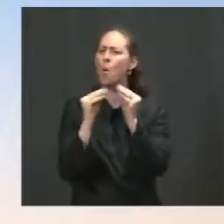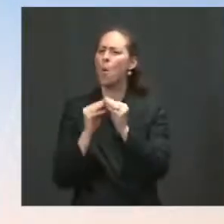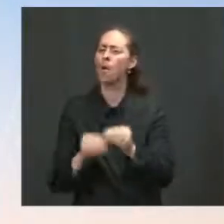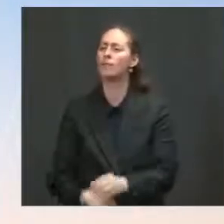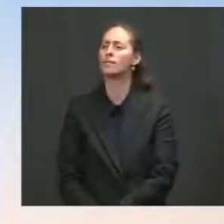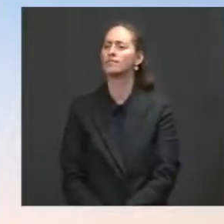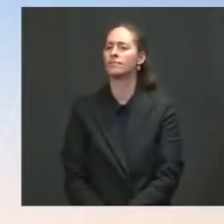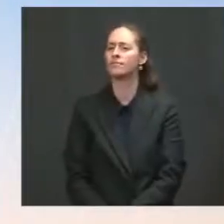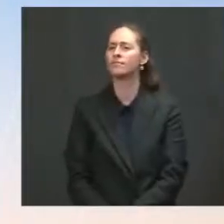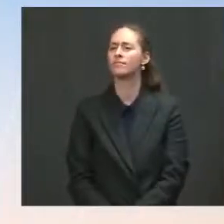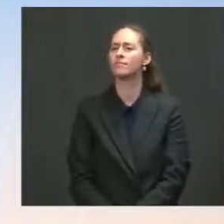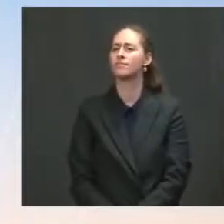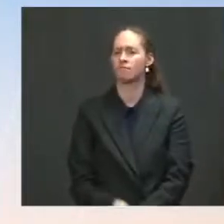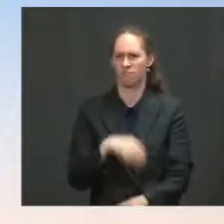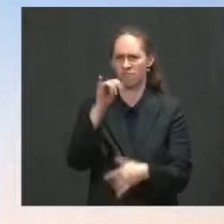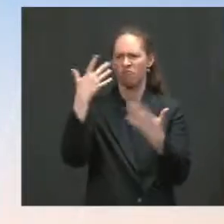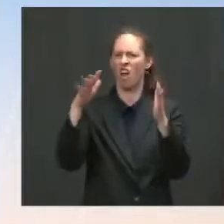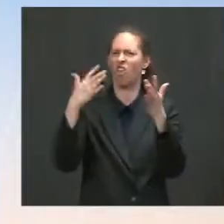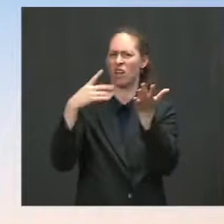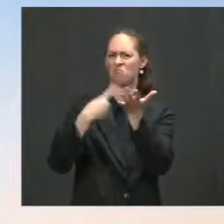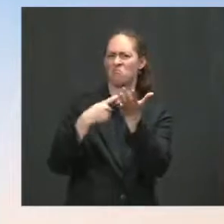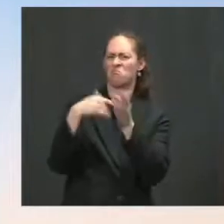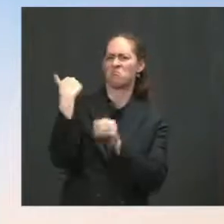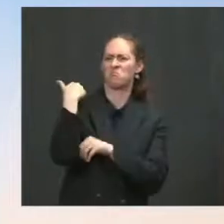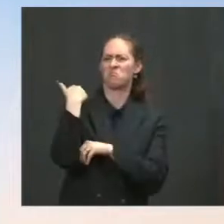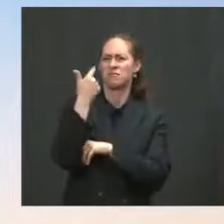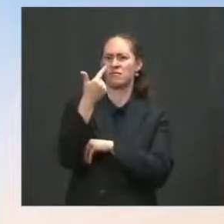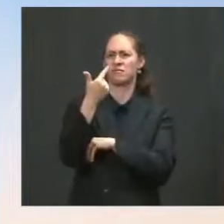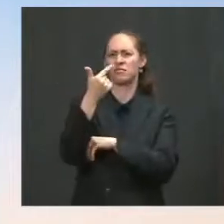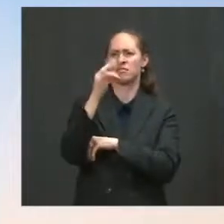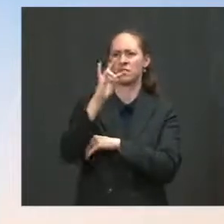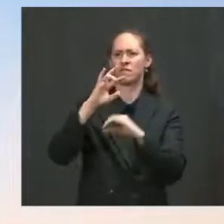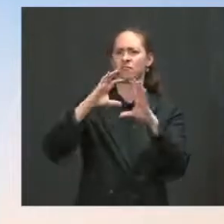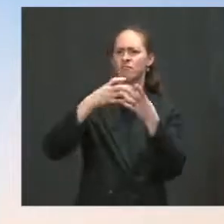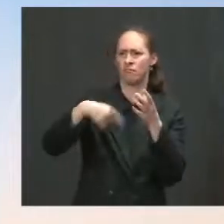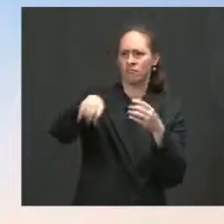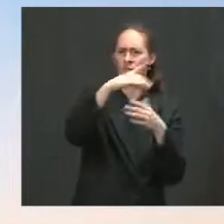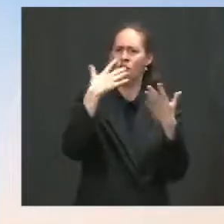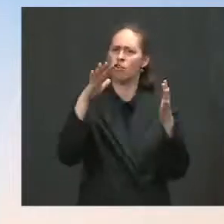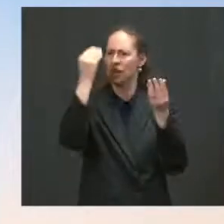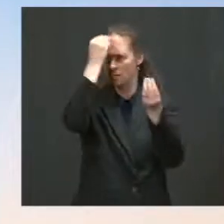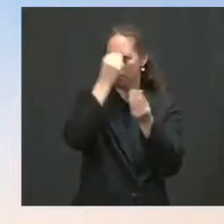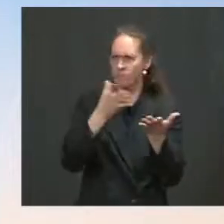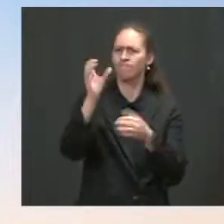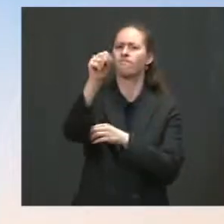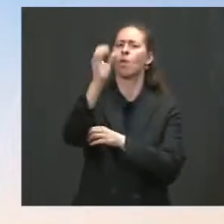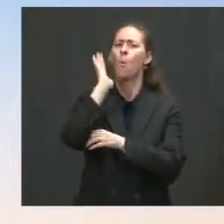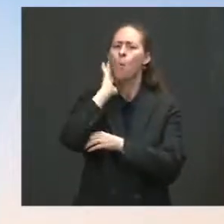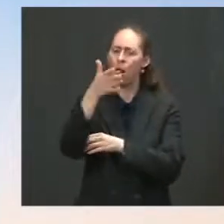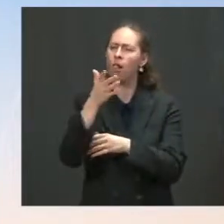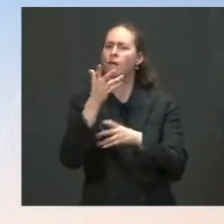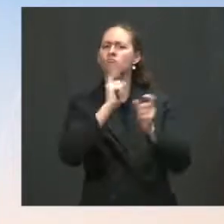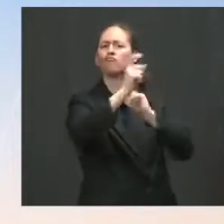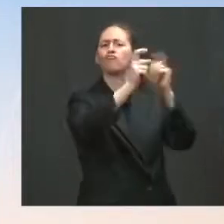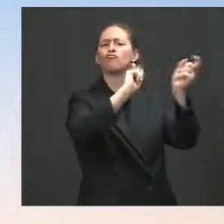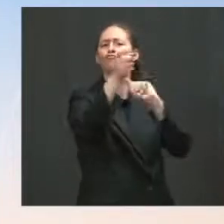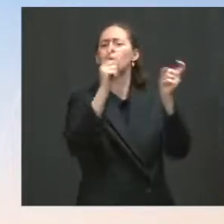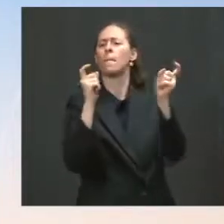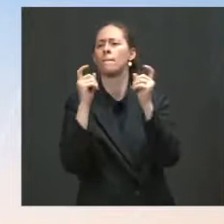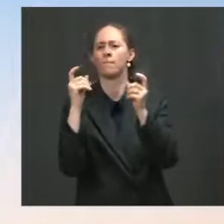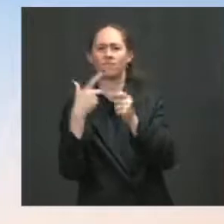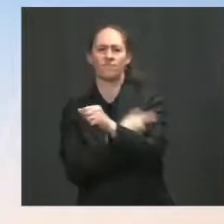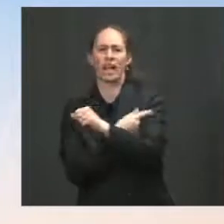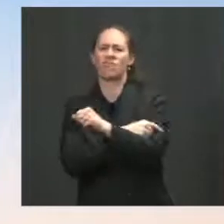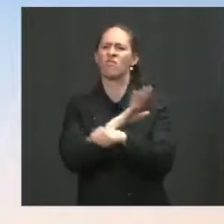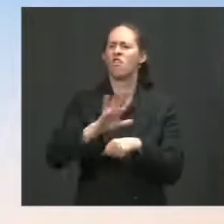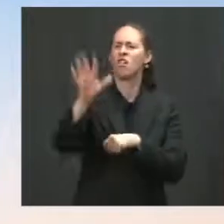there was a significant announcement made by G7 countries about their contribution to the global effort. That's an important step forward.